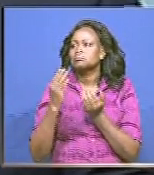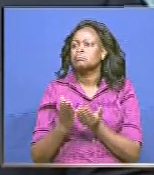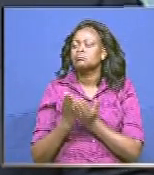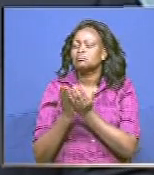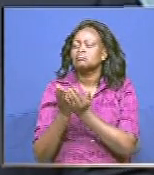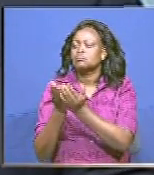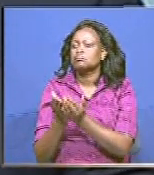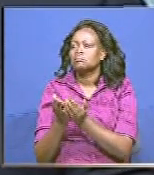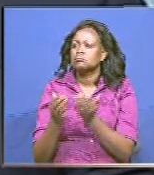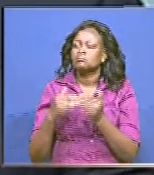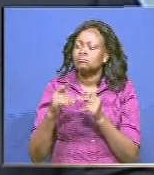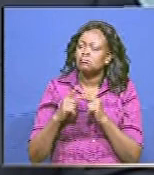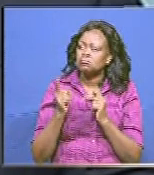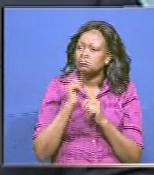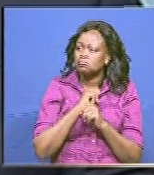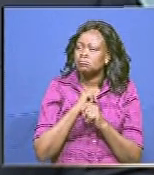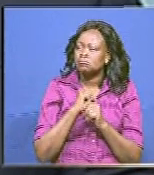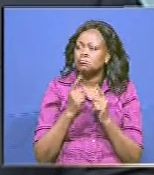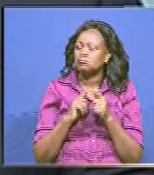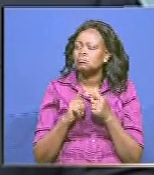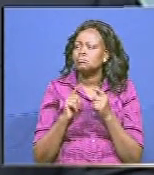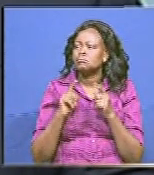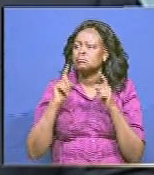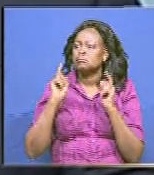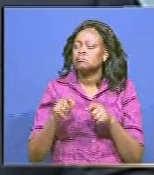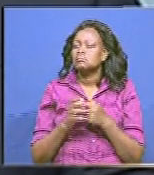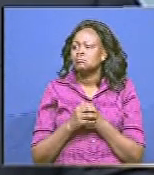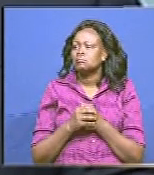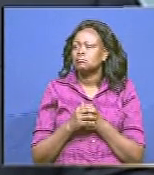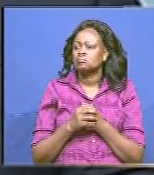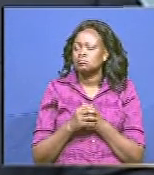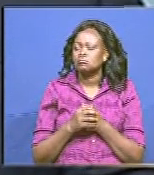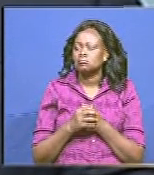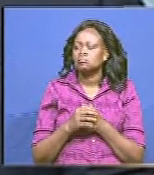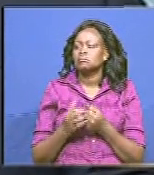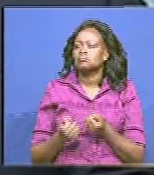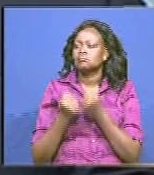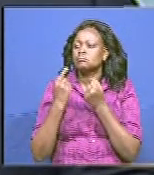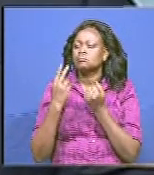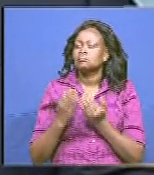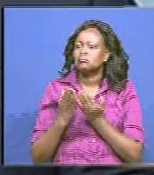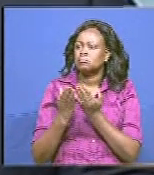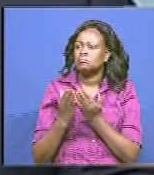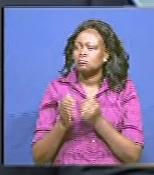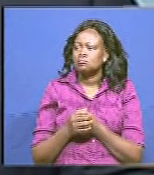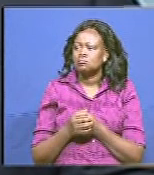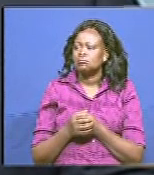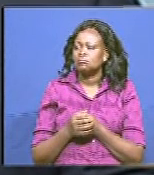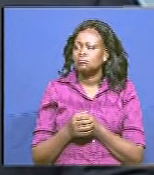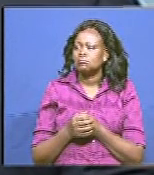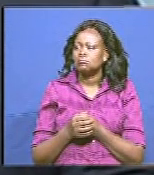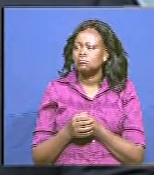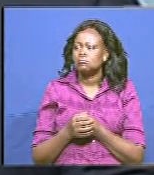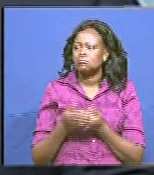is ongoing now for each BMU to get two boats, because one of the challenges they have is that they cannot go deep sea. Okay.